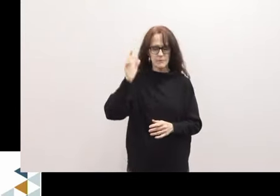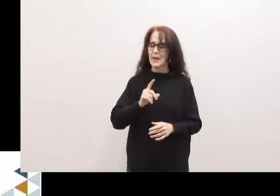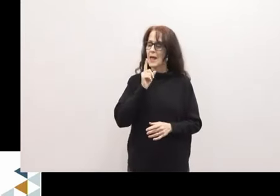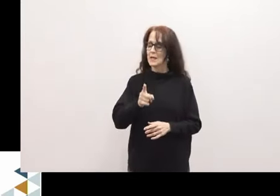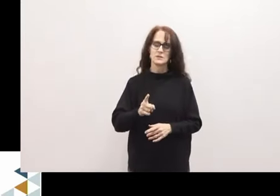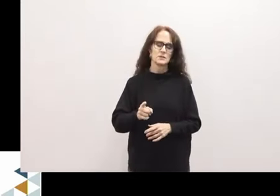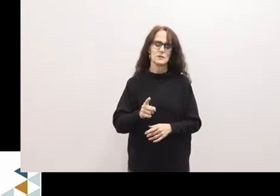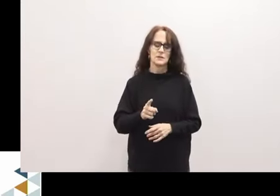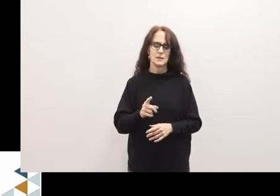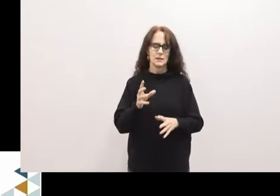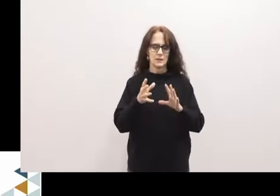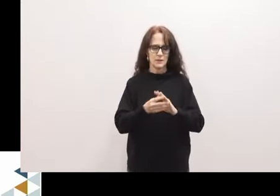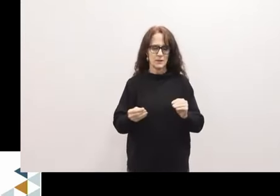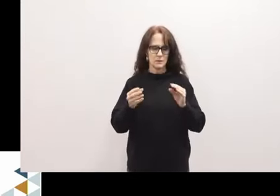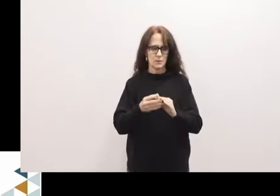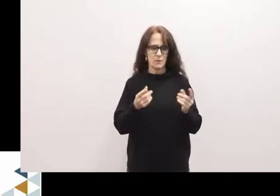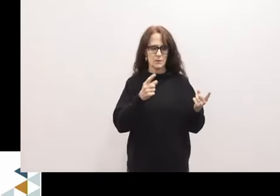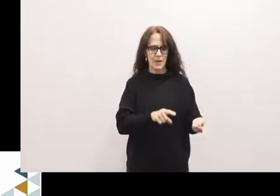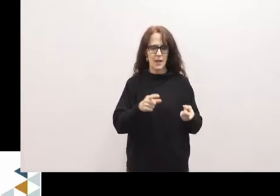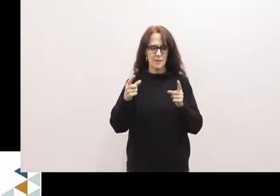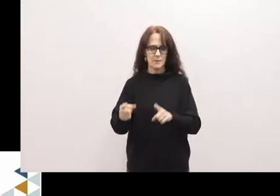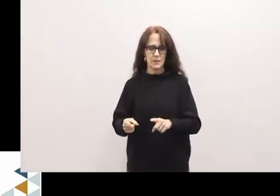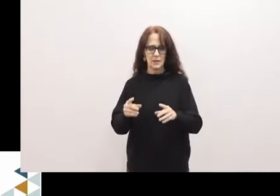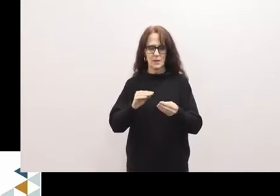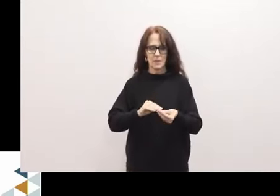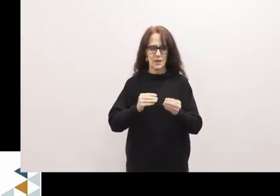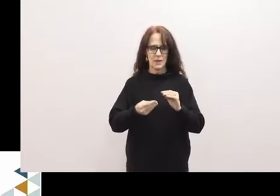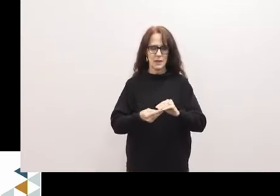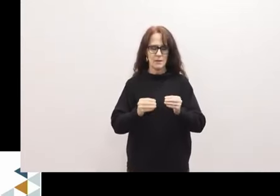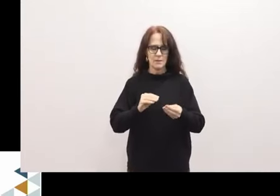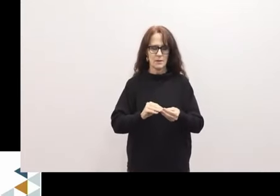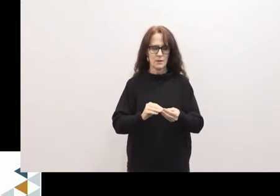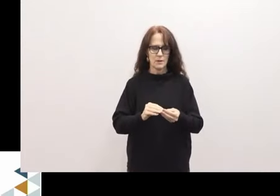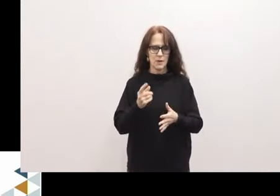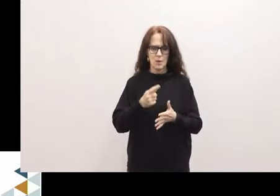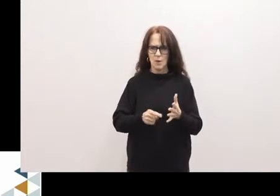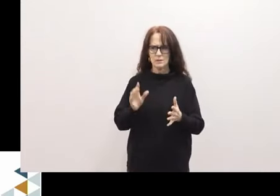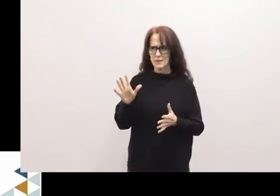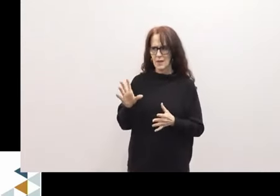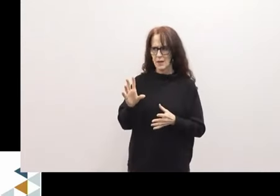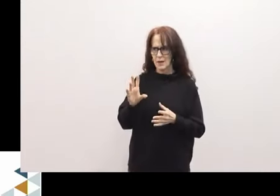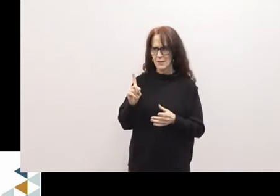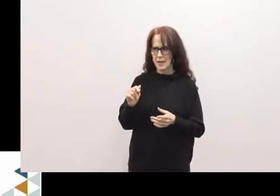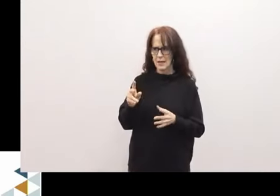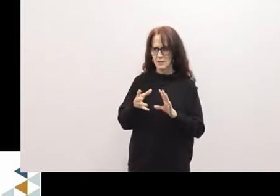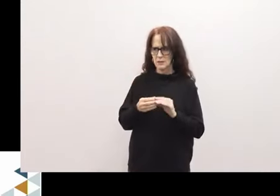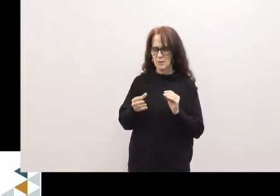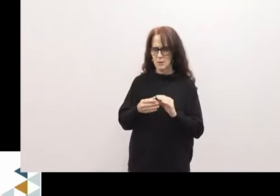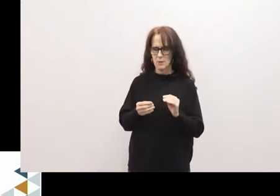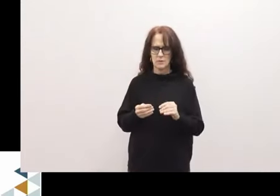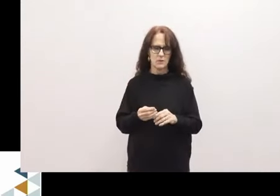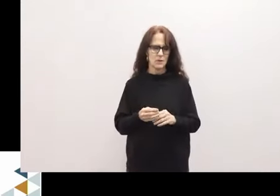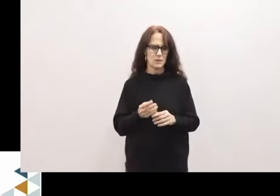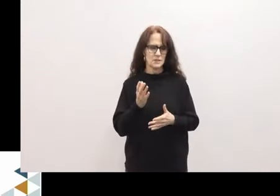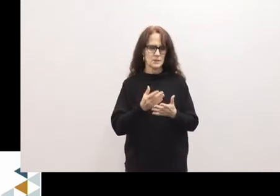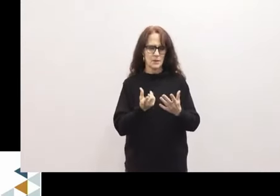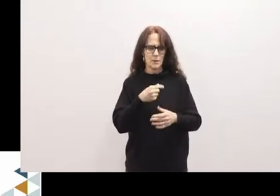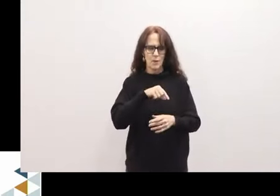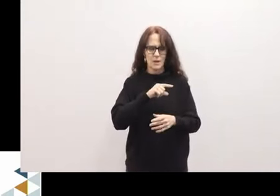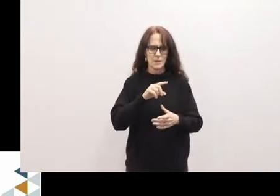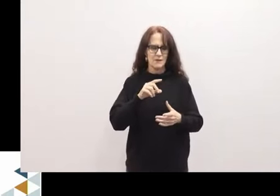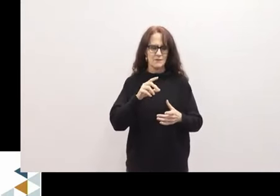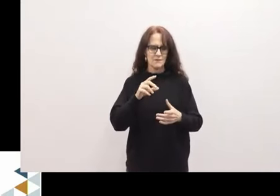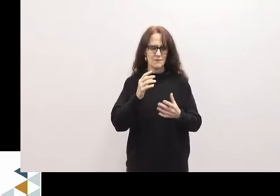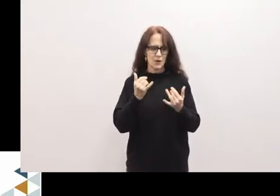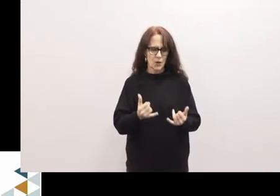we talk about like what was happening besides like the numbers, like what is their data story? So a little bit of the qualitative data around our current